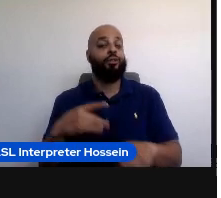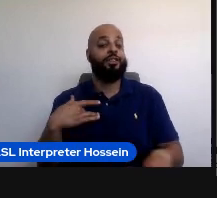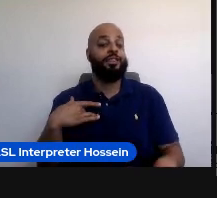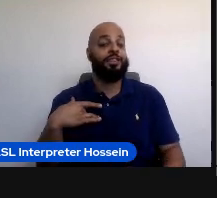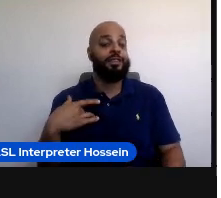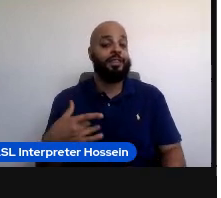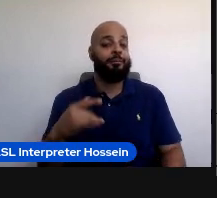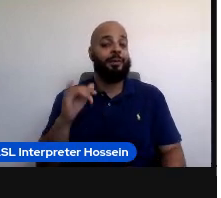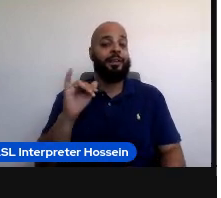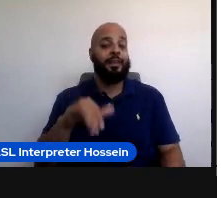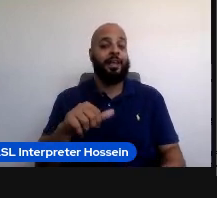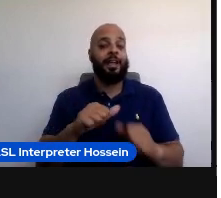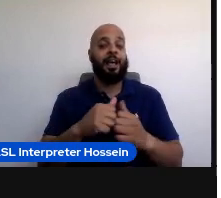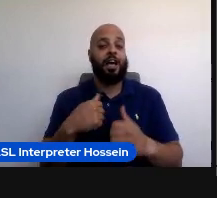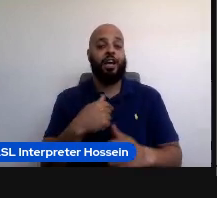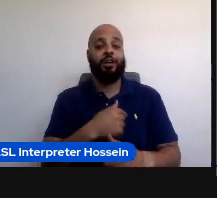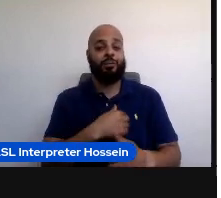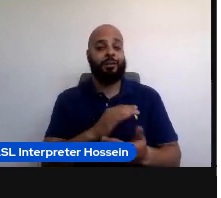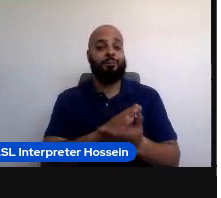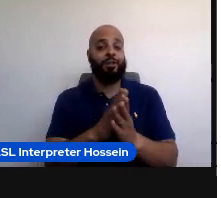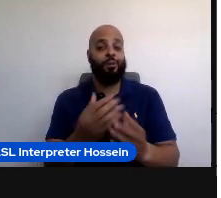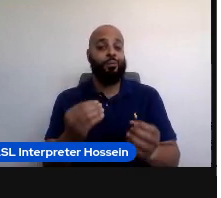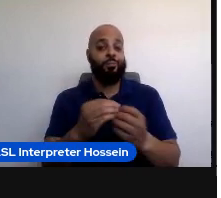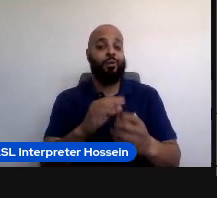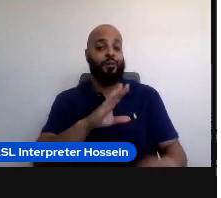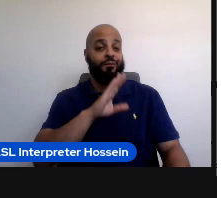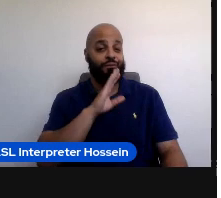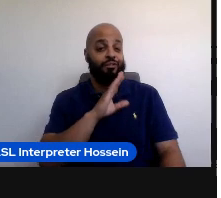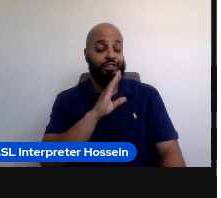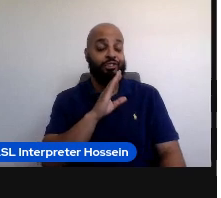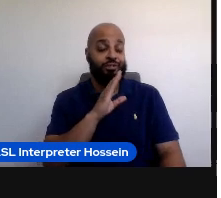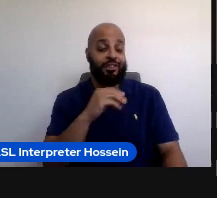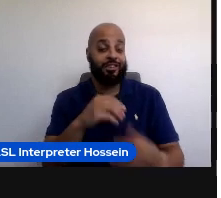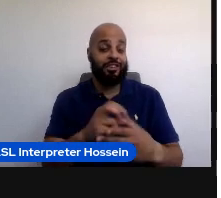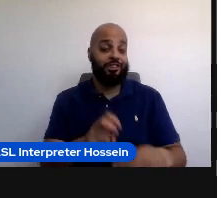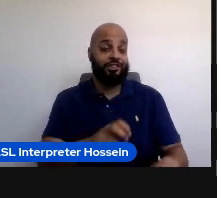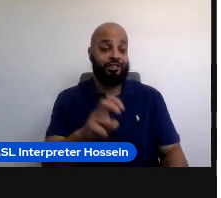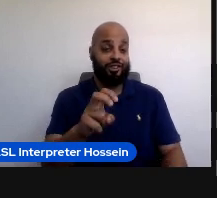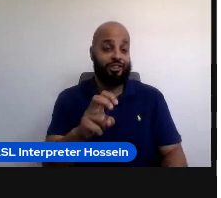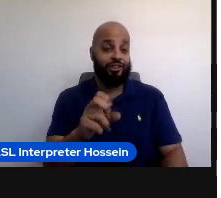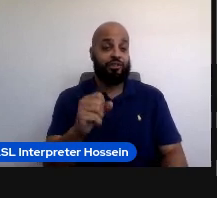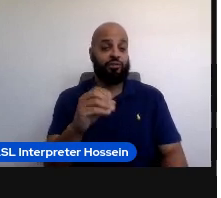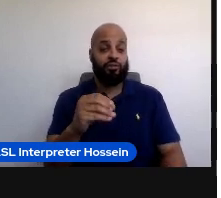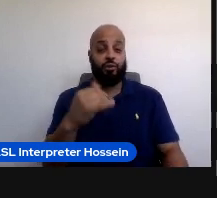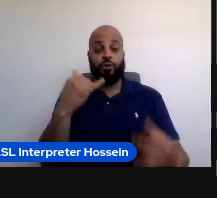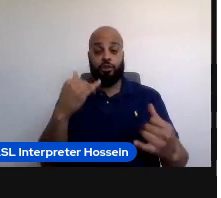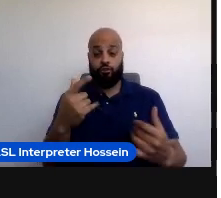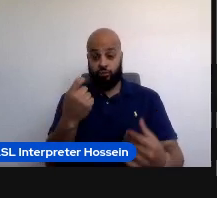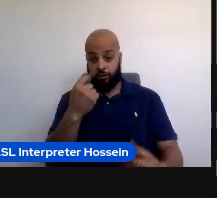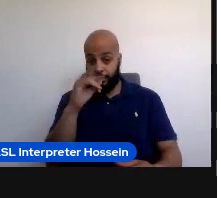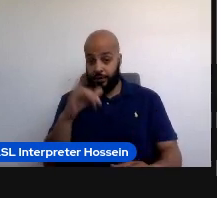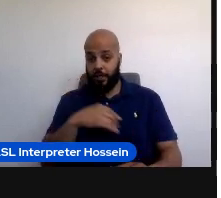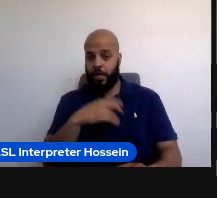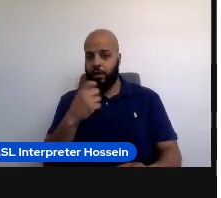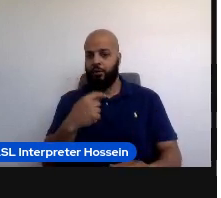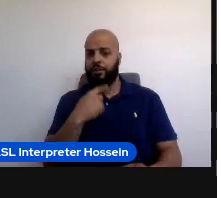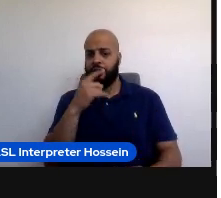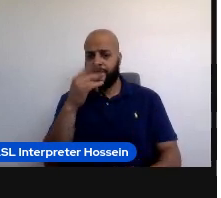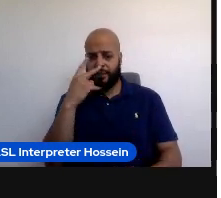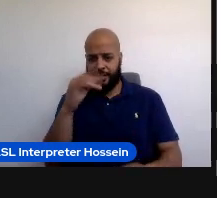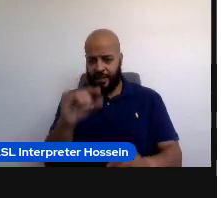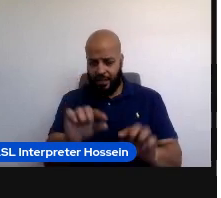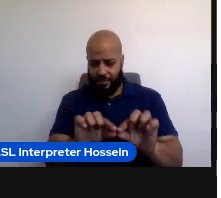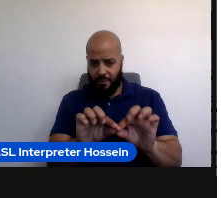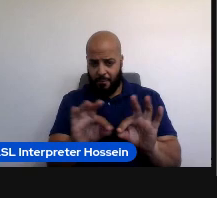of generating a certain level of frustration as you move upon your journey. And so with that, I want to highlight that little spot at the bottom